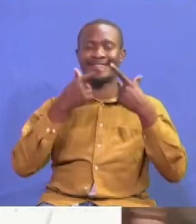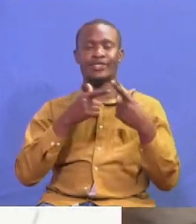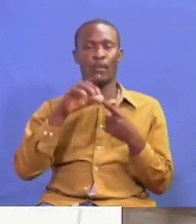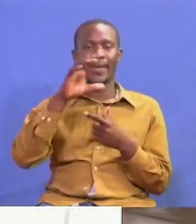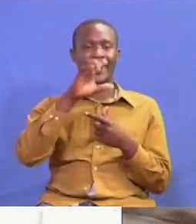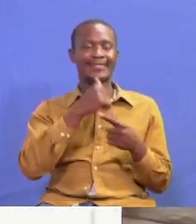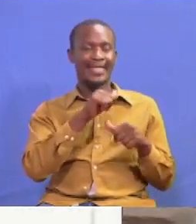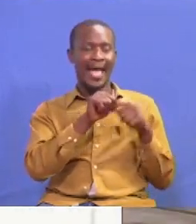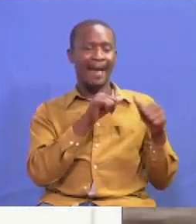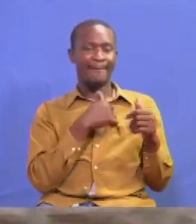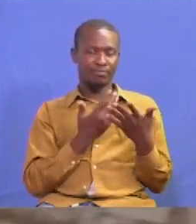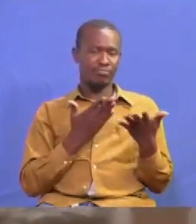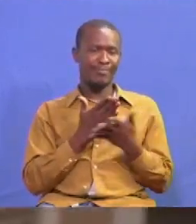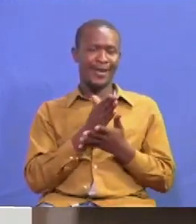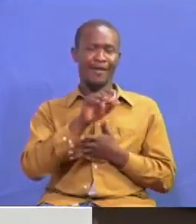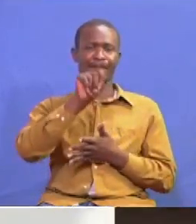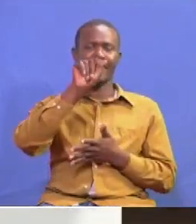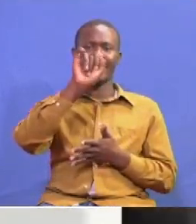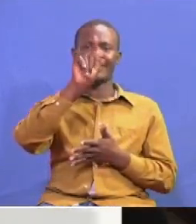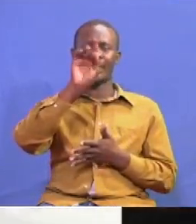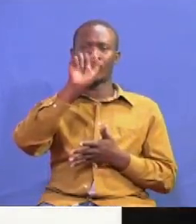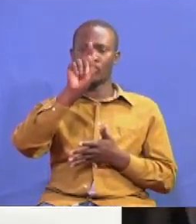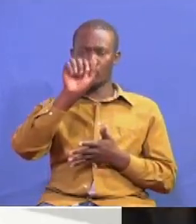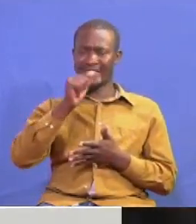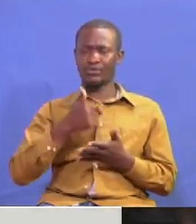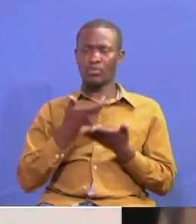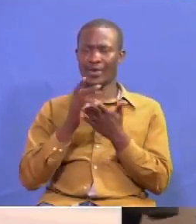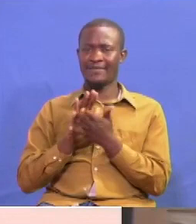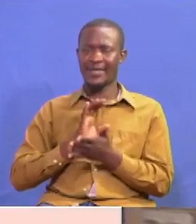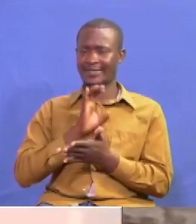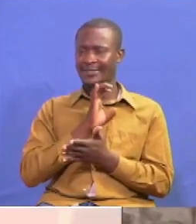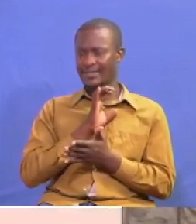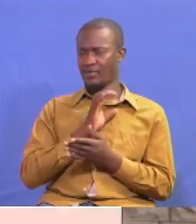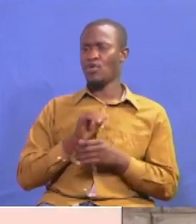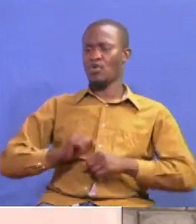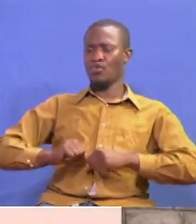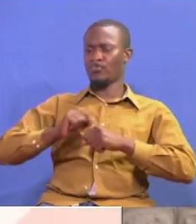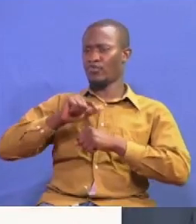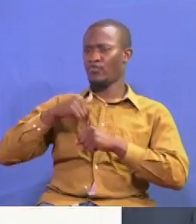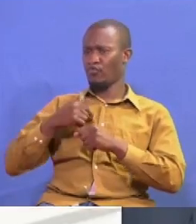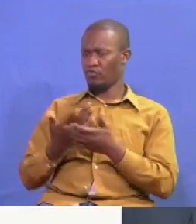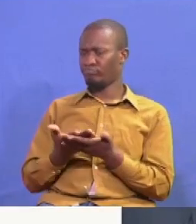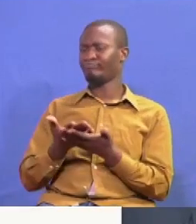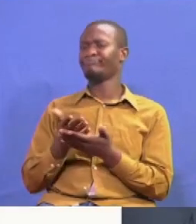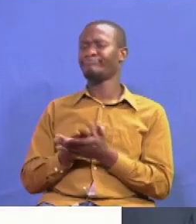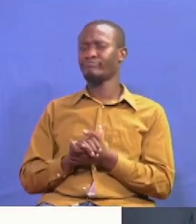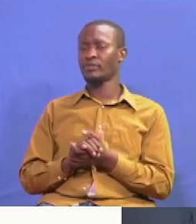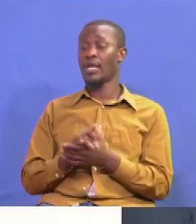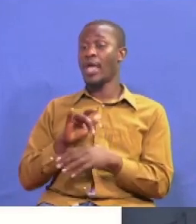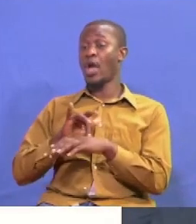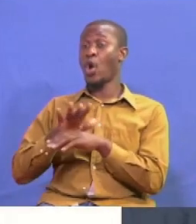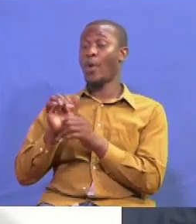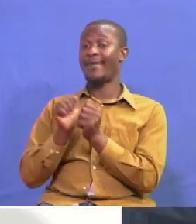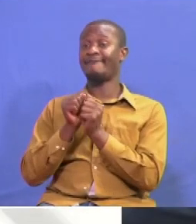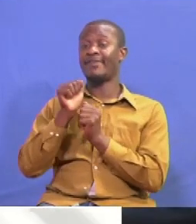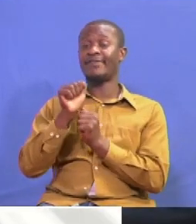petitions regarding the banning of TikTok that was presented by the Executive Officer for Bridge Connect Consultancy on the